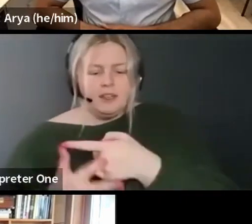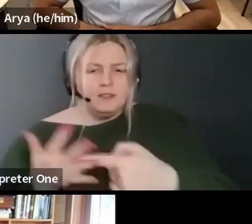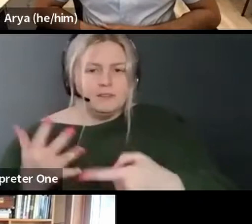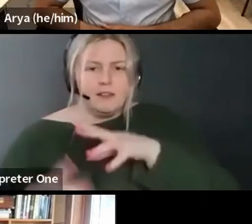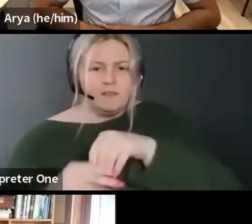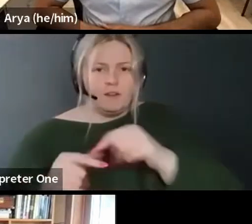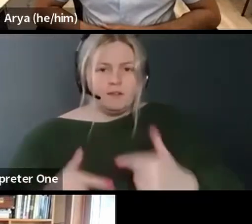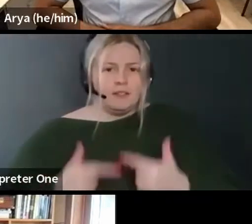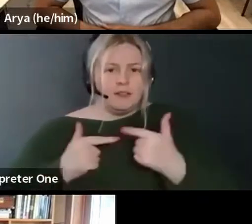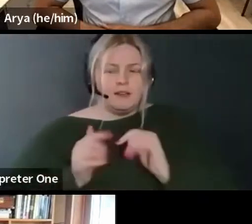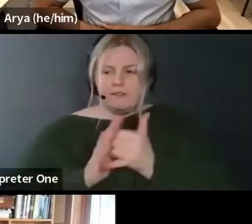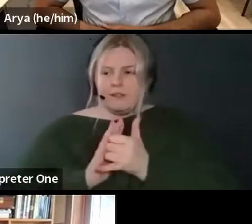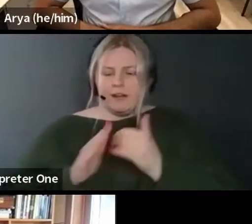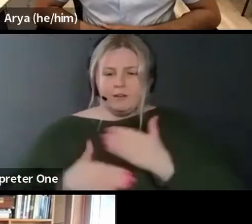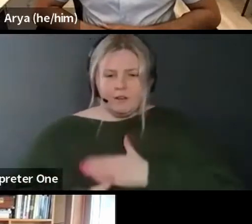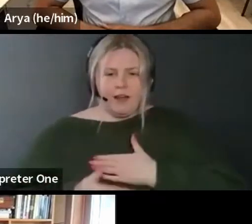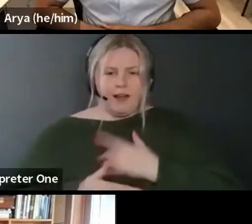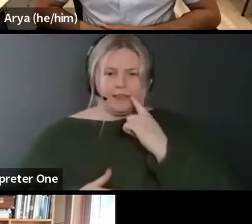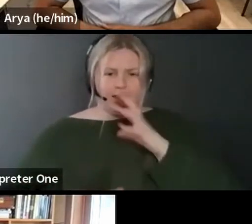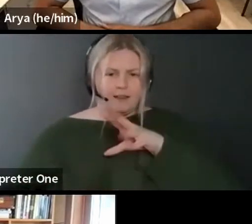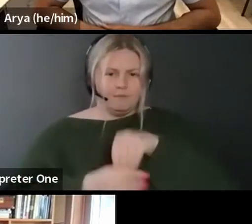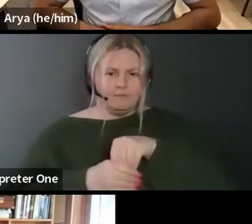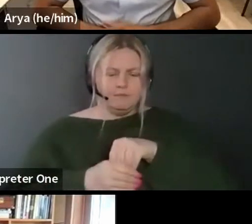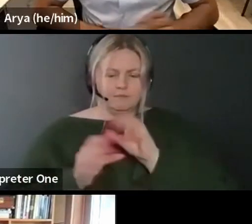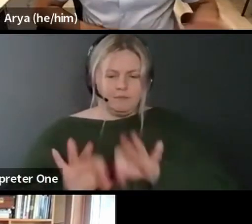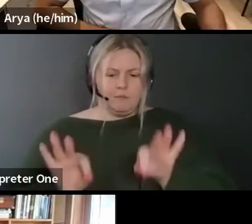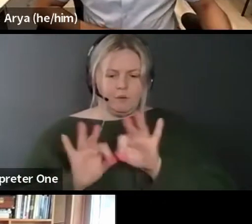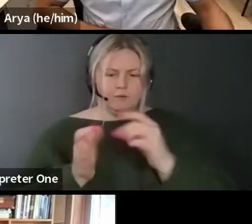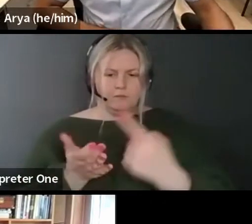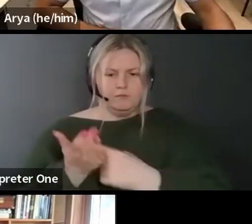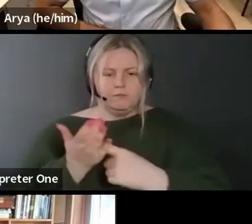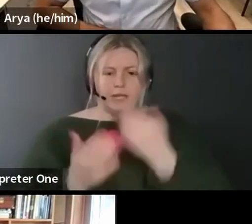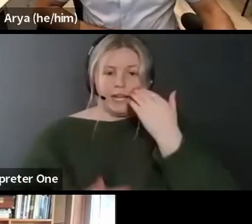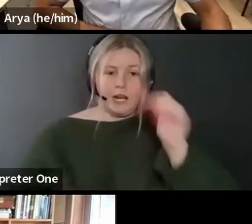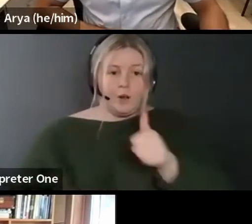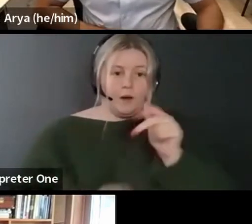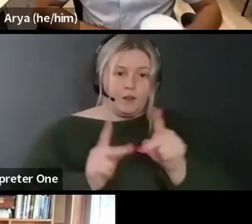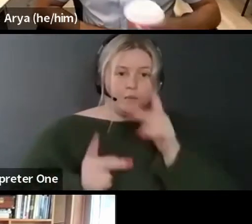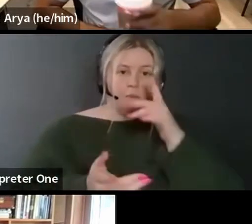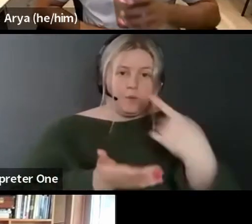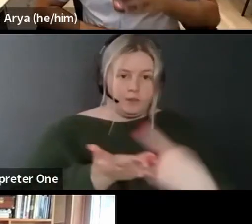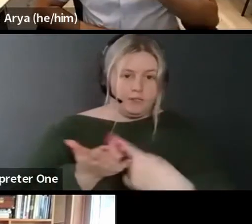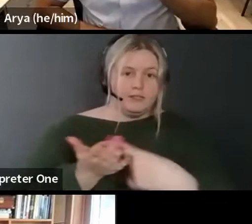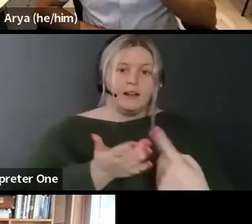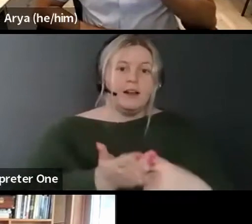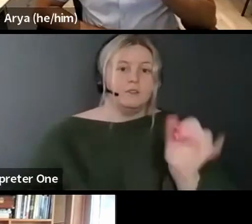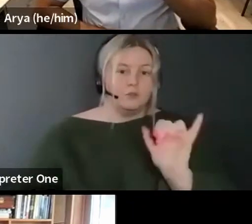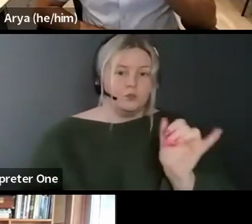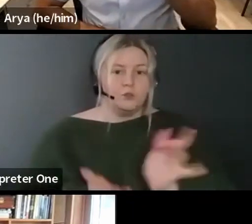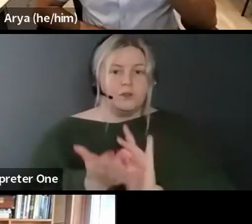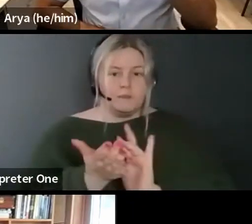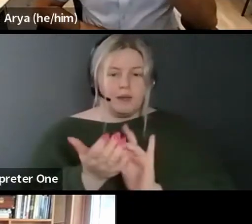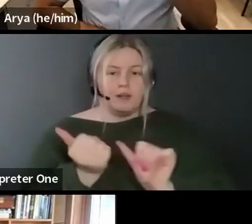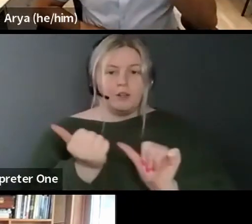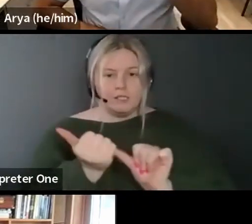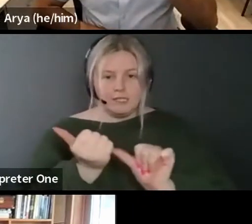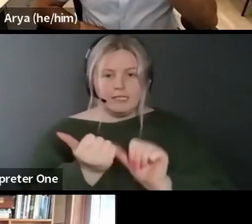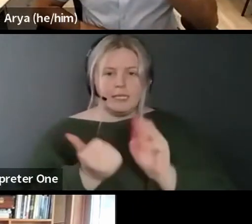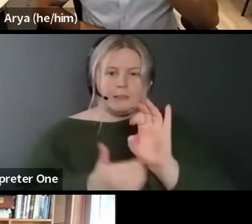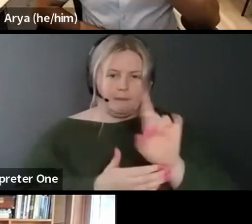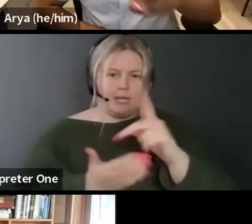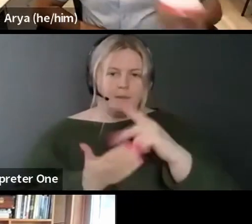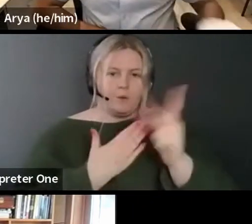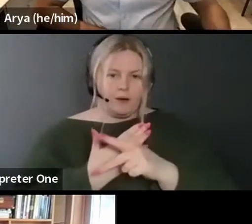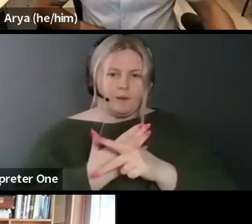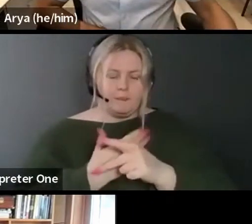is really relevant to this conversation as we move, and I know other people are going to discuss the medical assistance and dying and things like